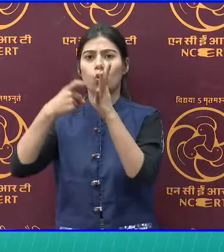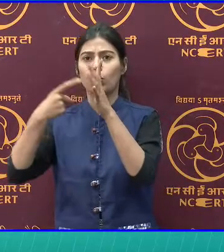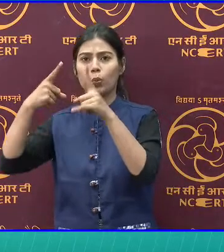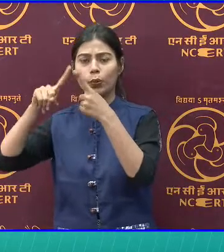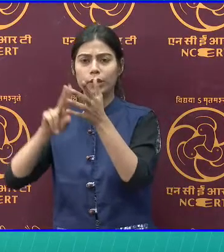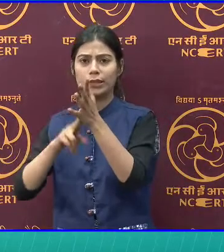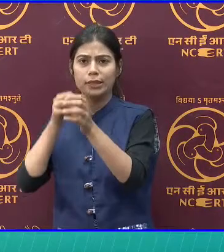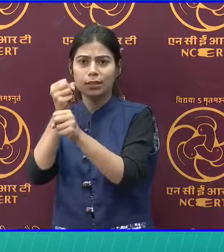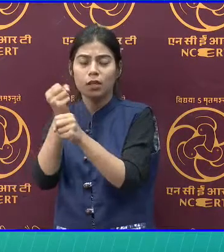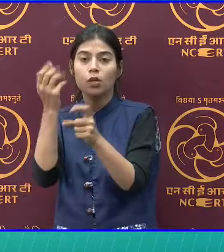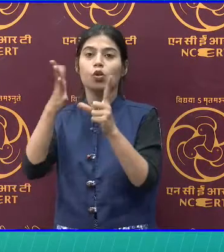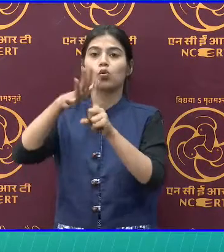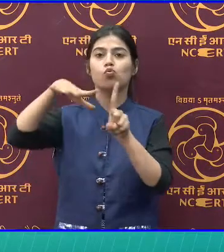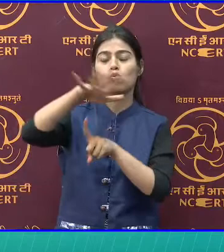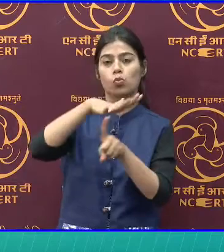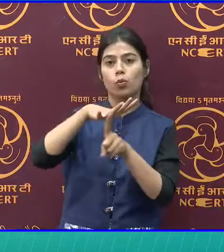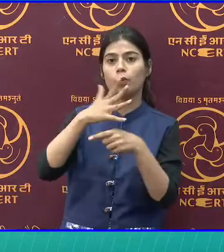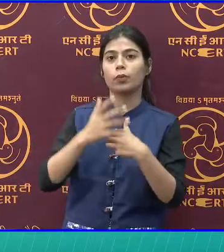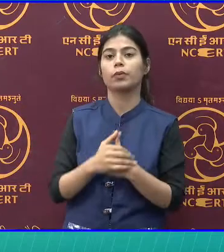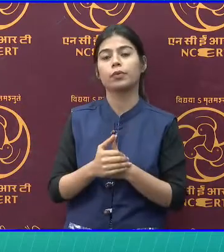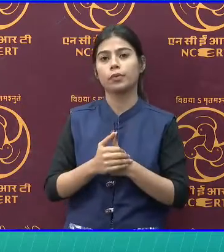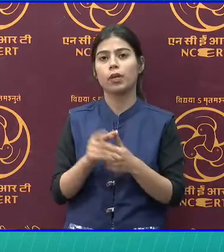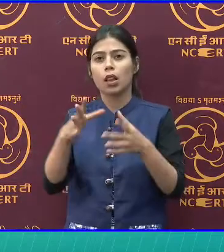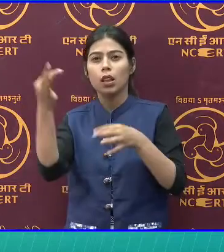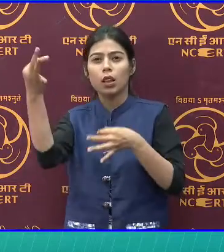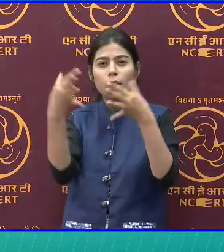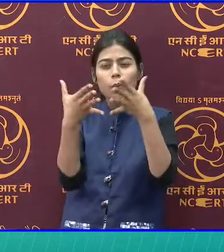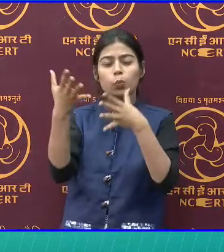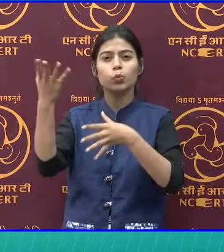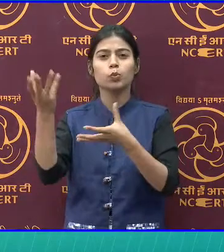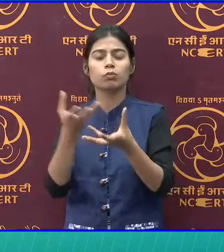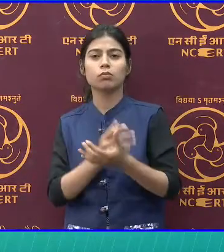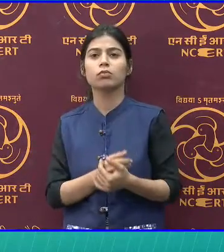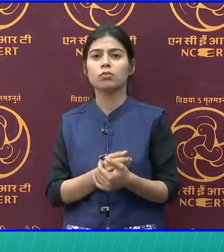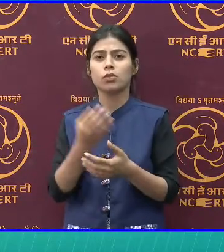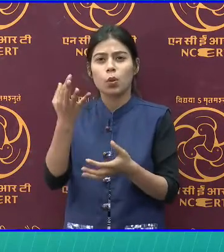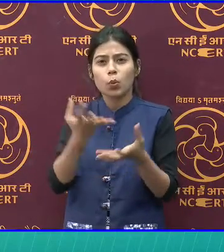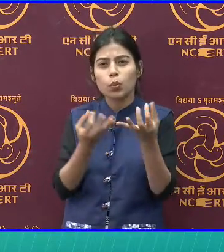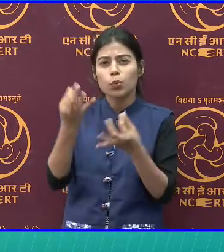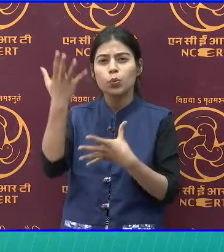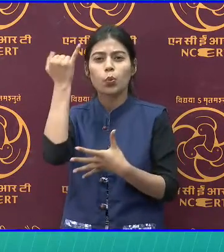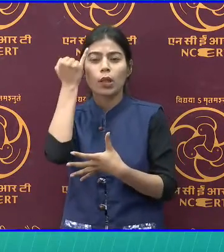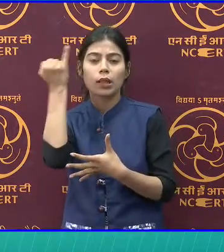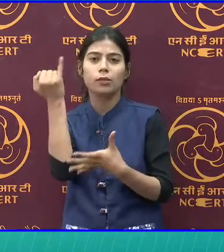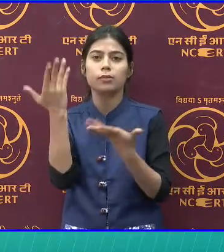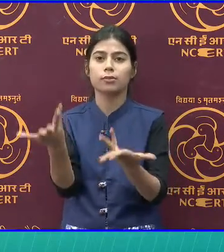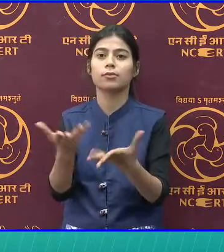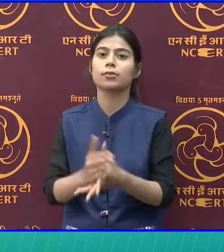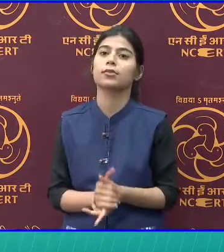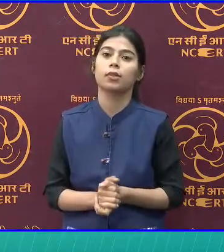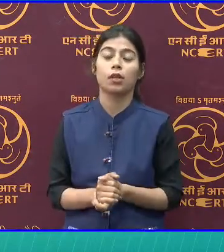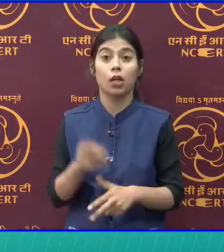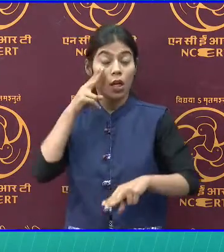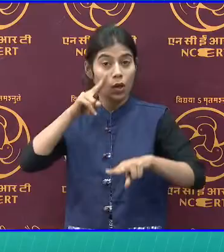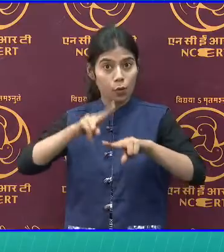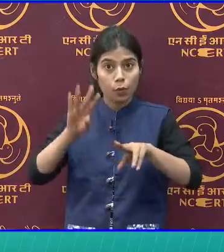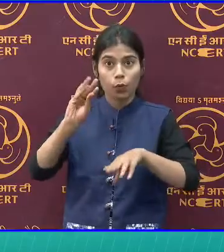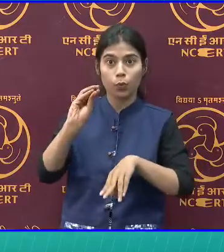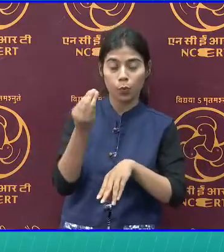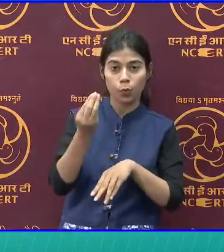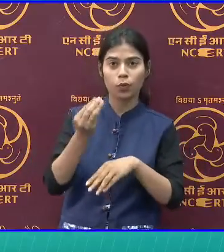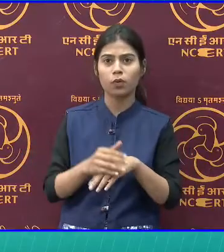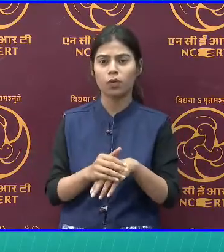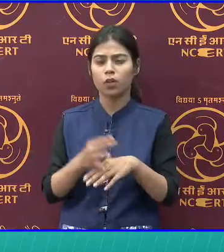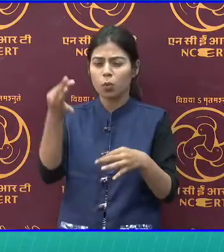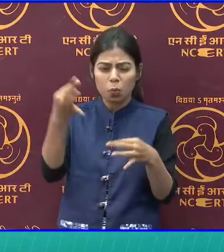So the disciplinary approach is the new thing as far as this book is concerned actually. So if you go little, what